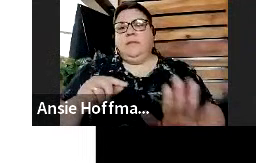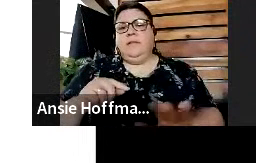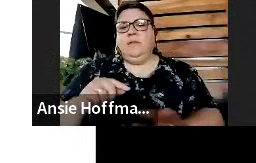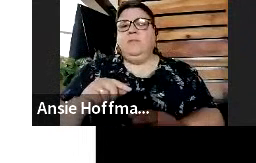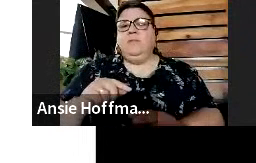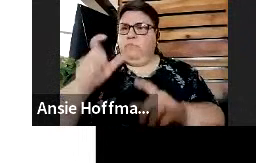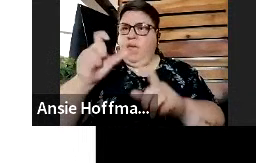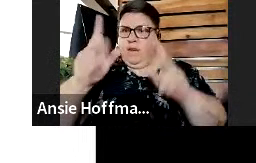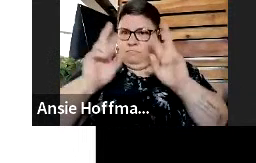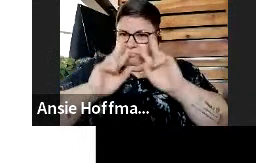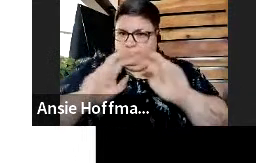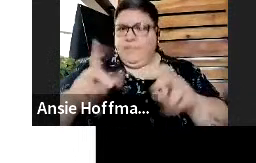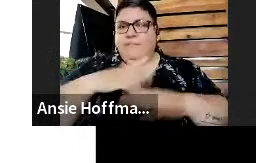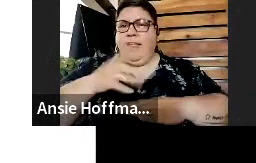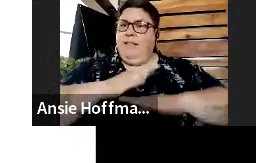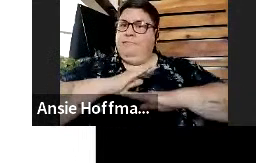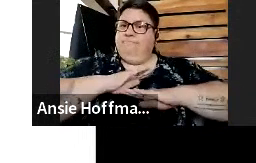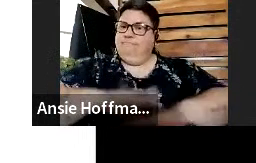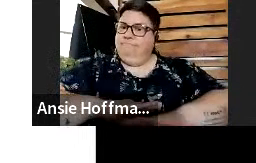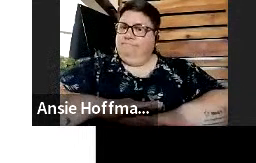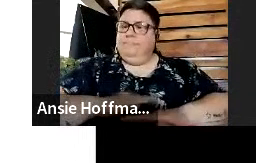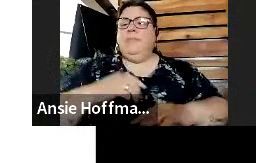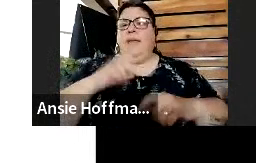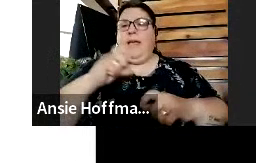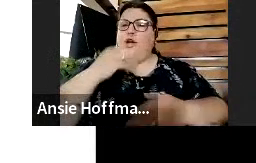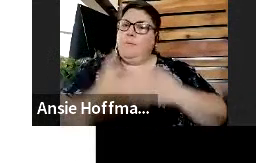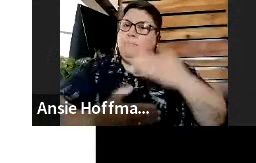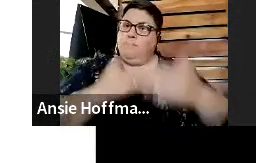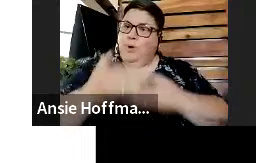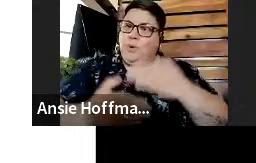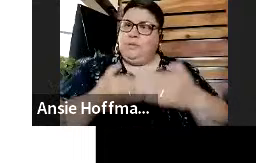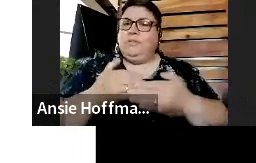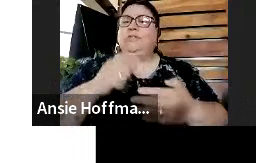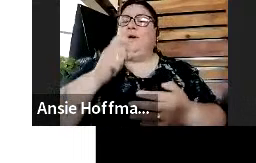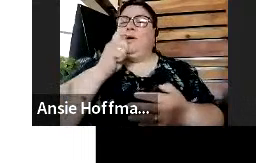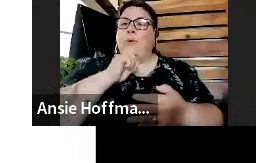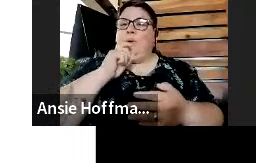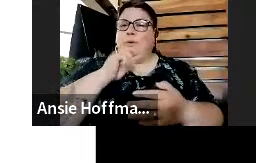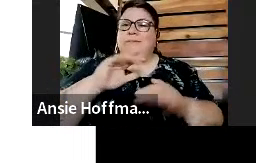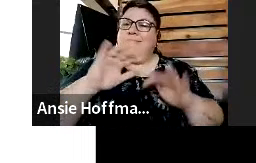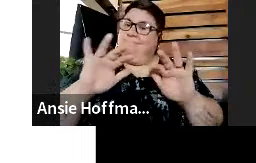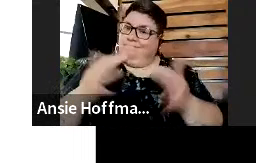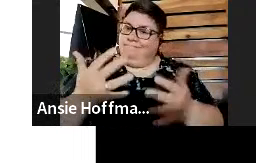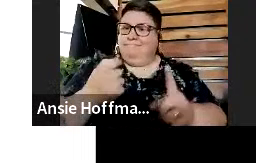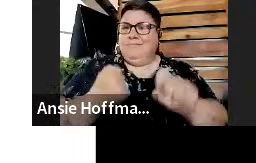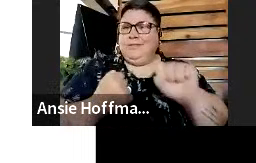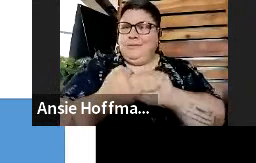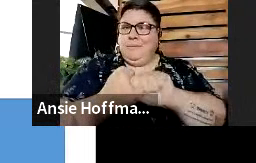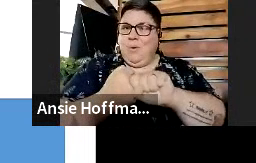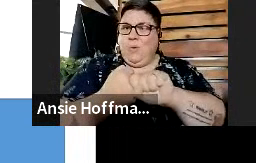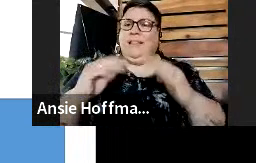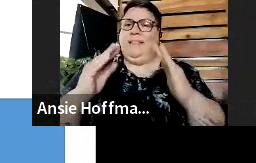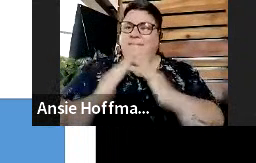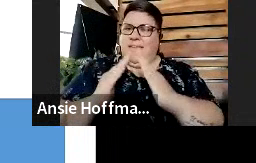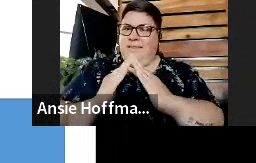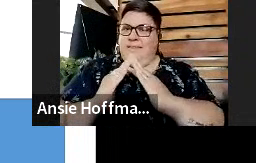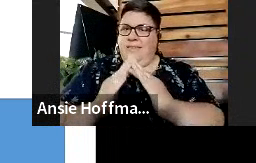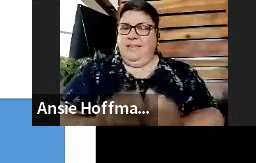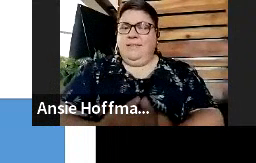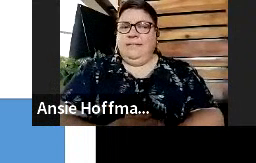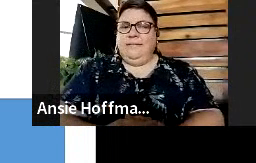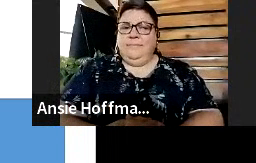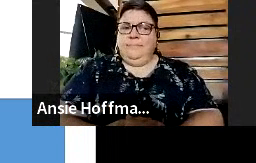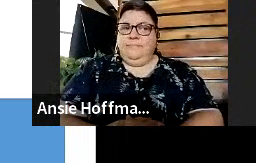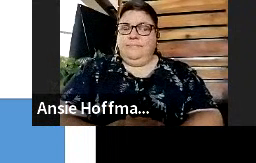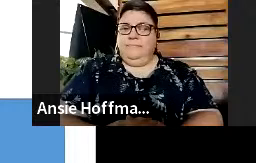satisfy yourself that the processes that we have used are really fair and correct. If you